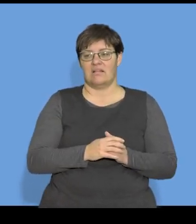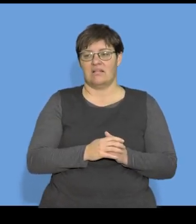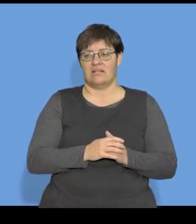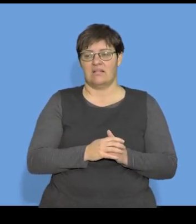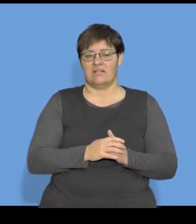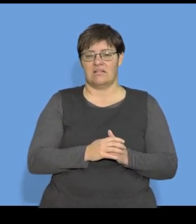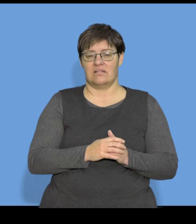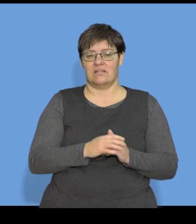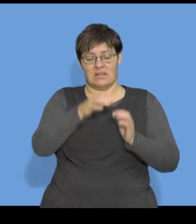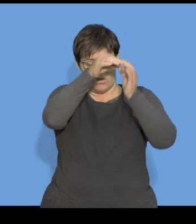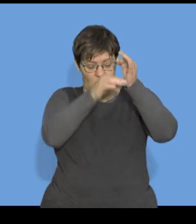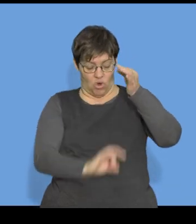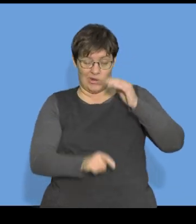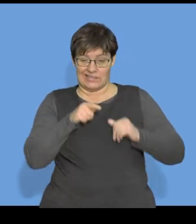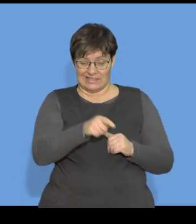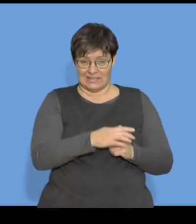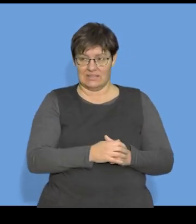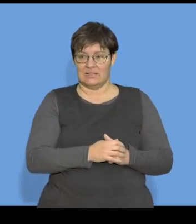animal spinal cord.